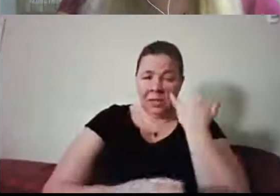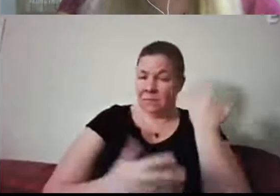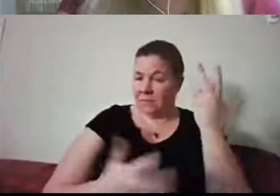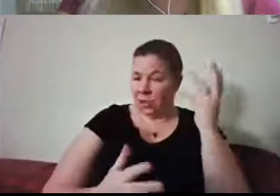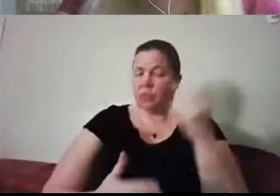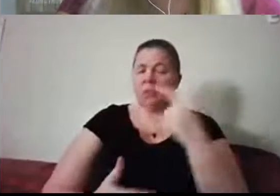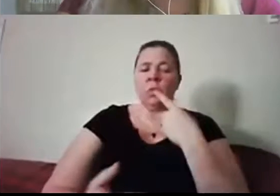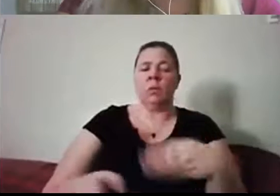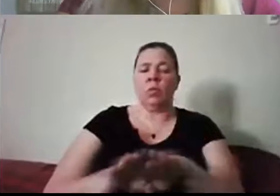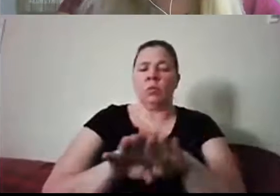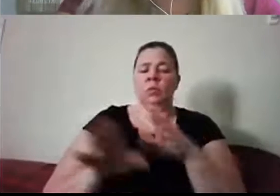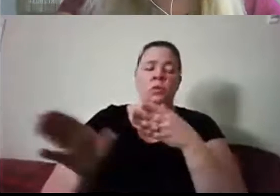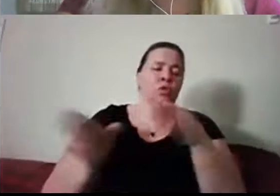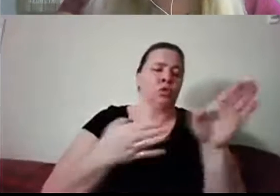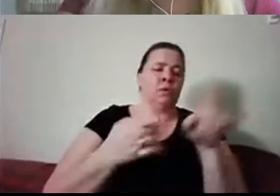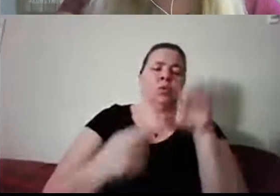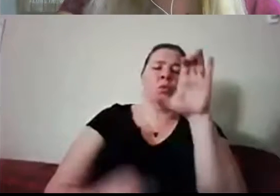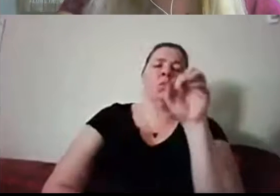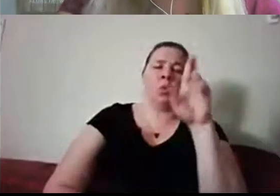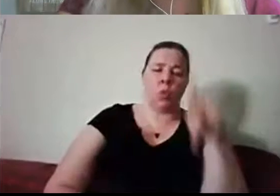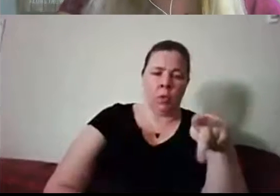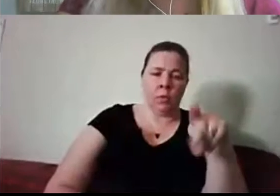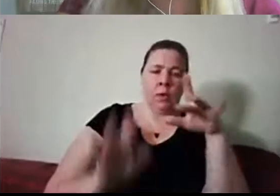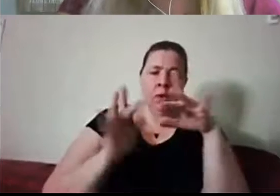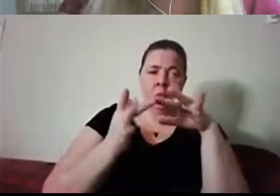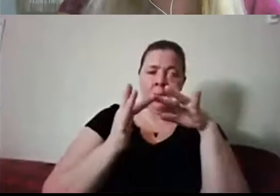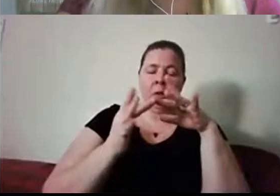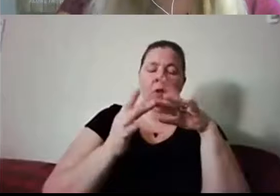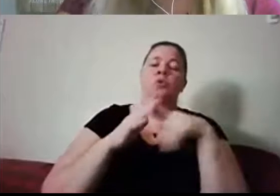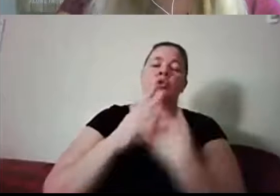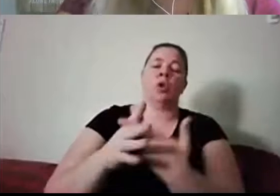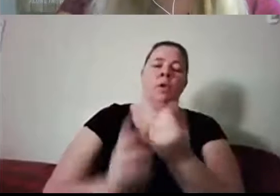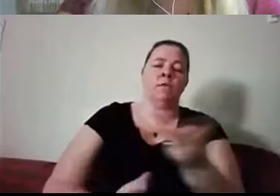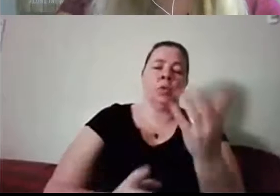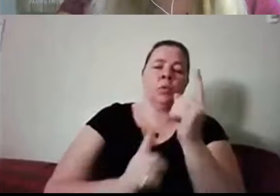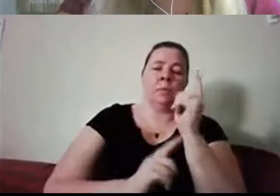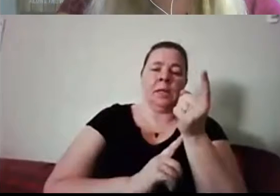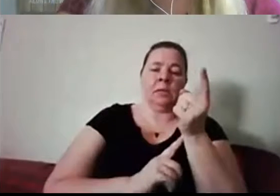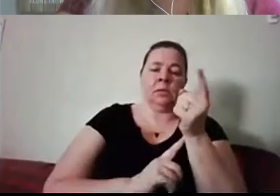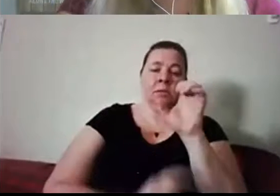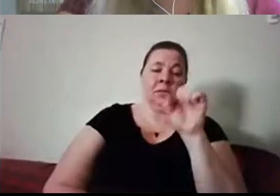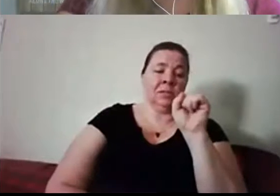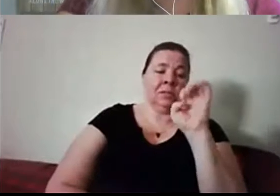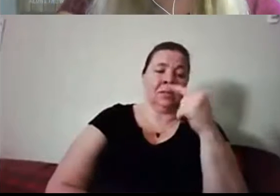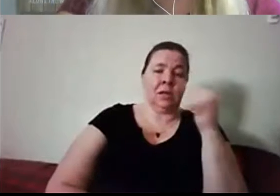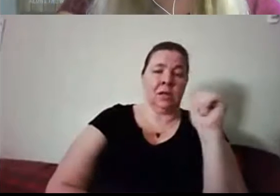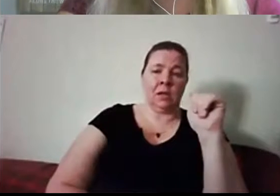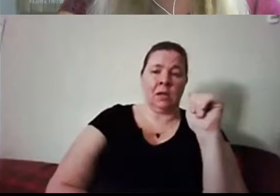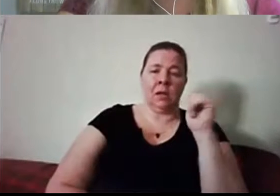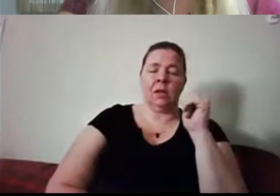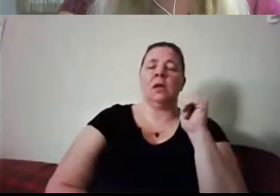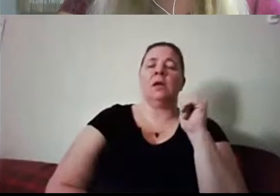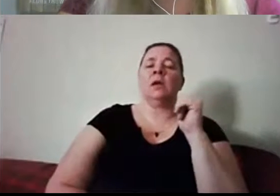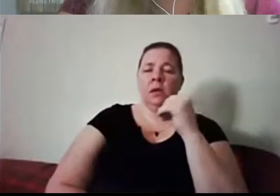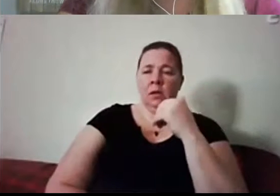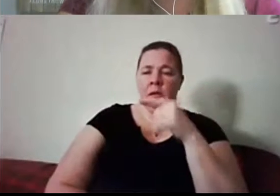that we can shift over to the corporate webinar. It's starting in a few minutes. Okay, Senga, do you want to go ahead and wrap this up for us, please? Charles, a year